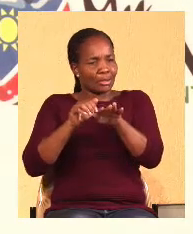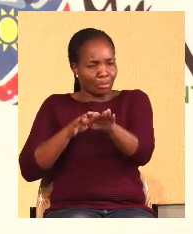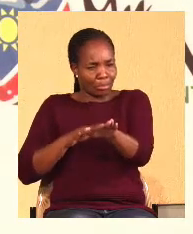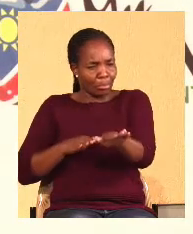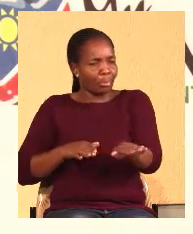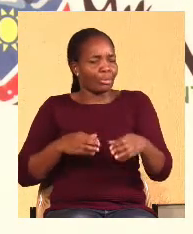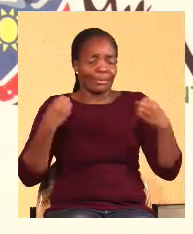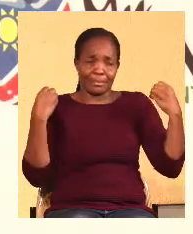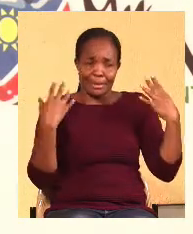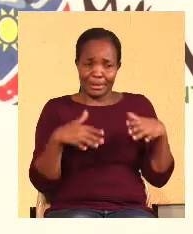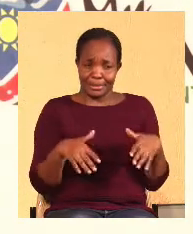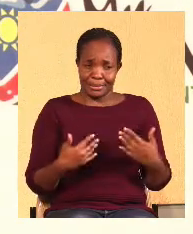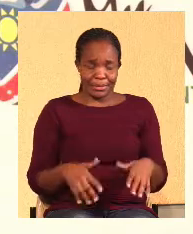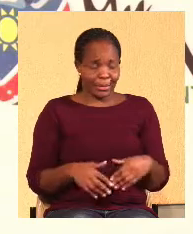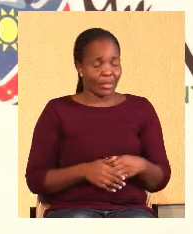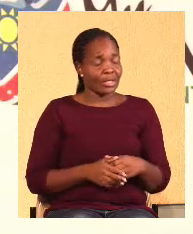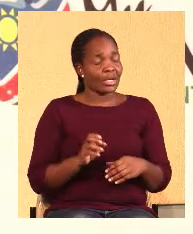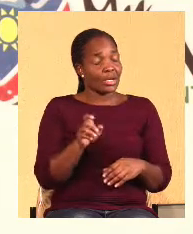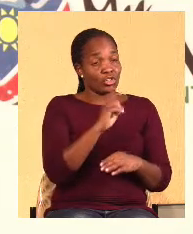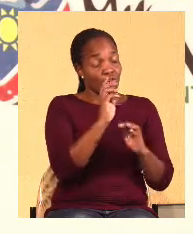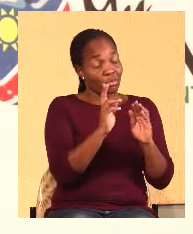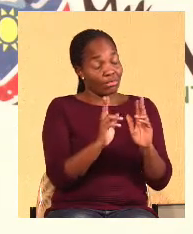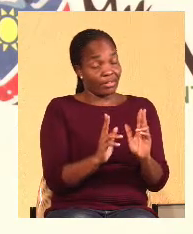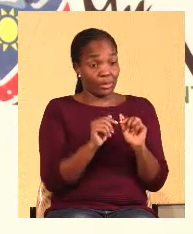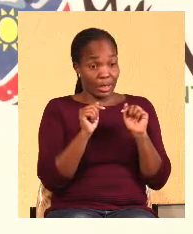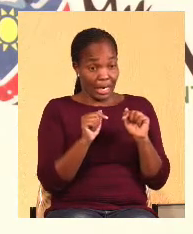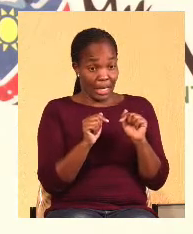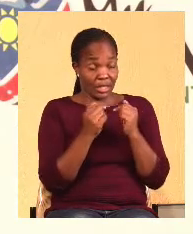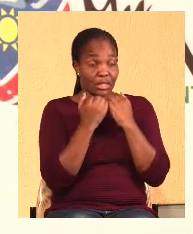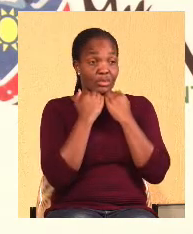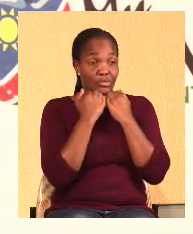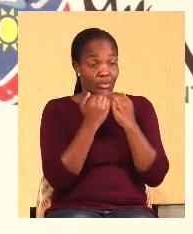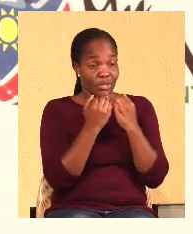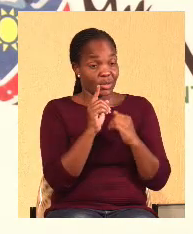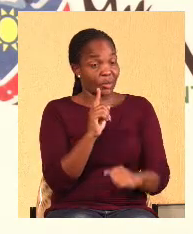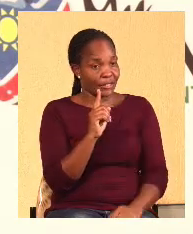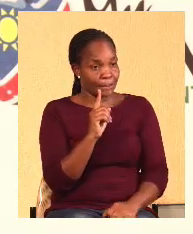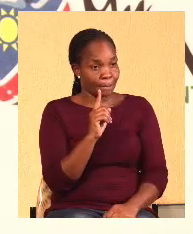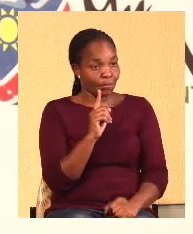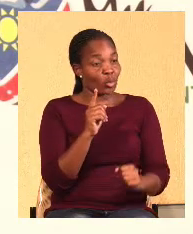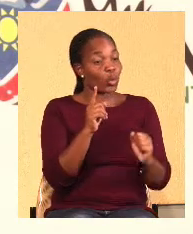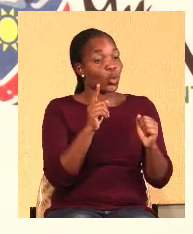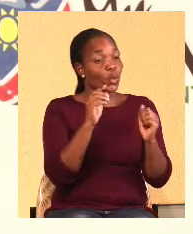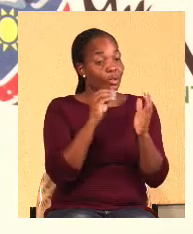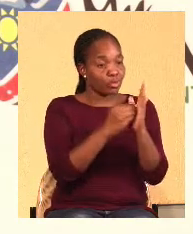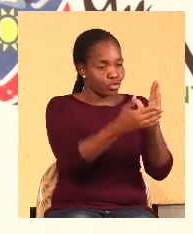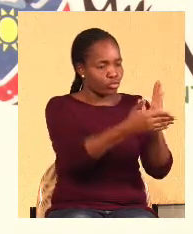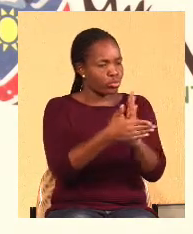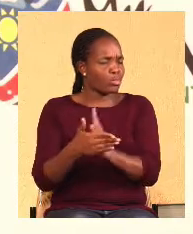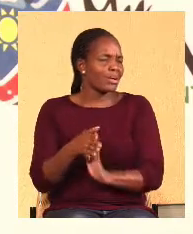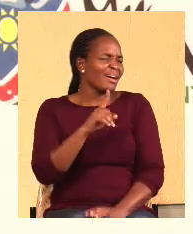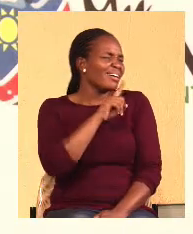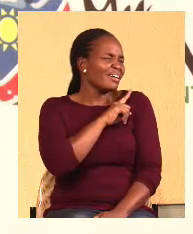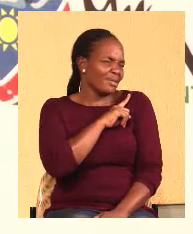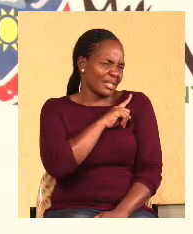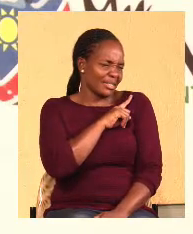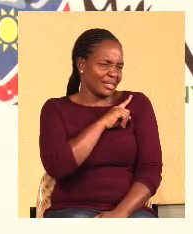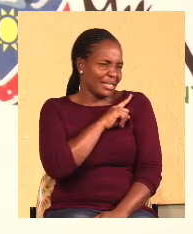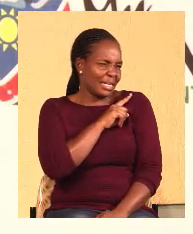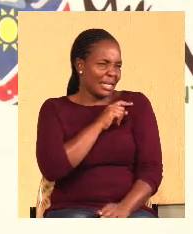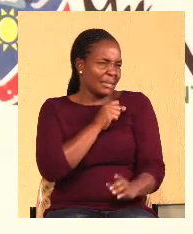we want to encourage citizens to understand that this has been put in place to really address